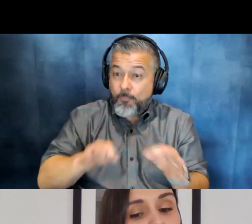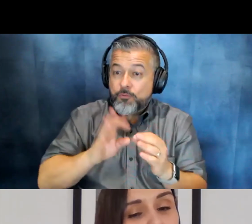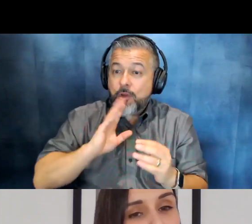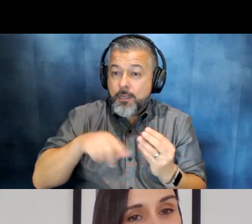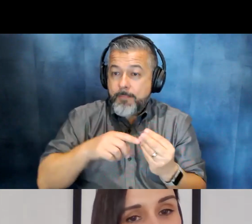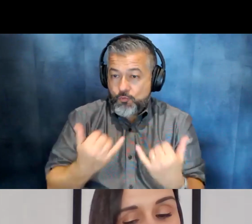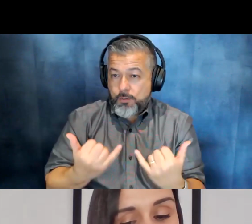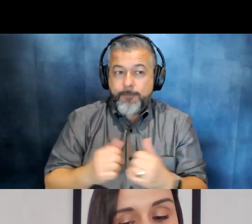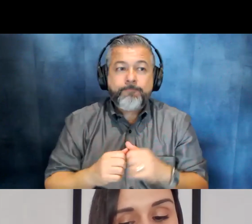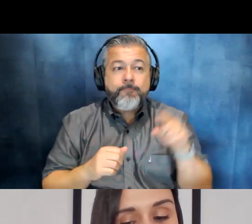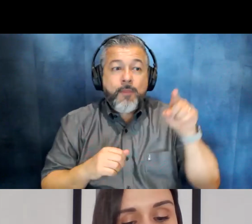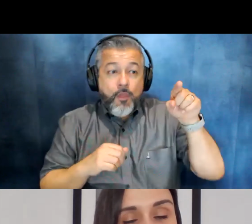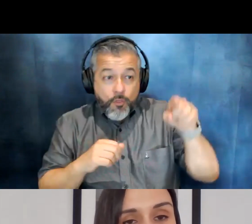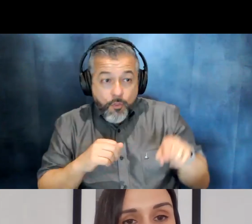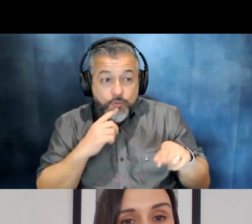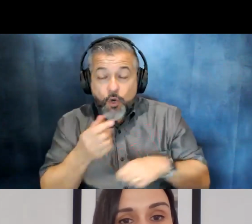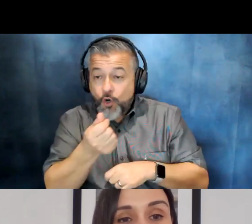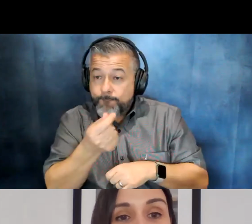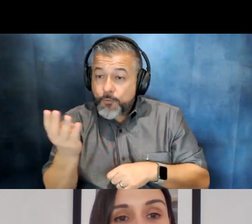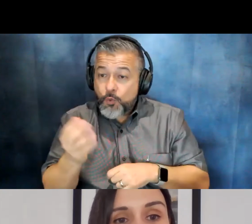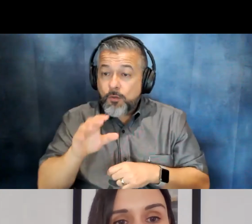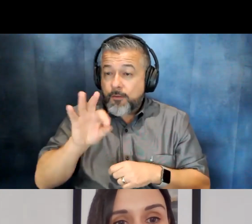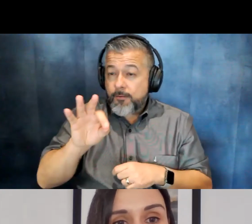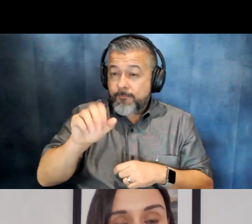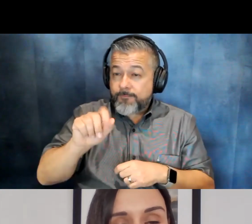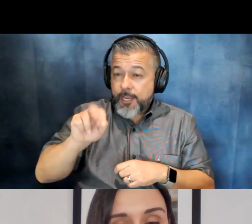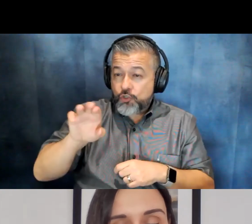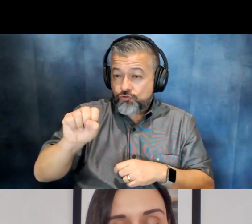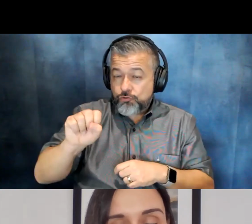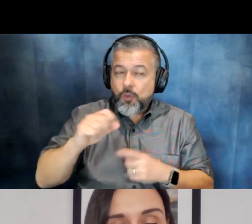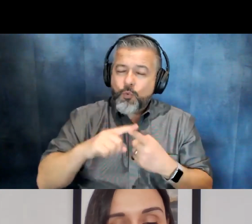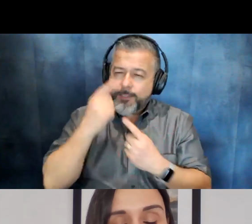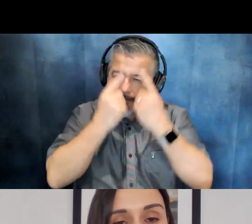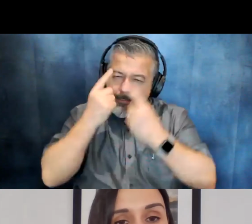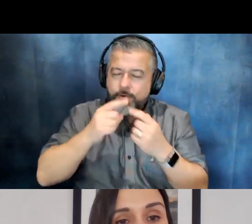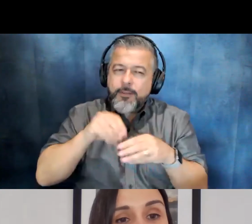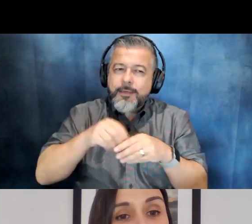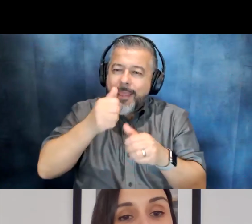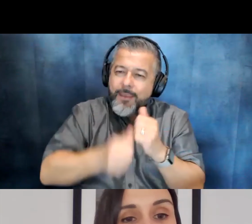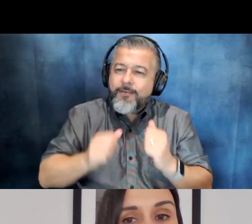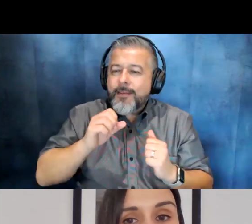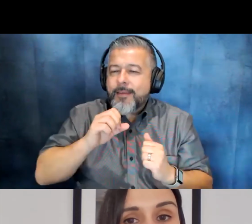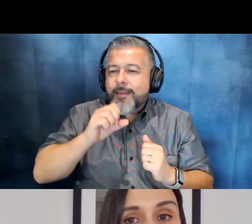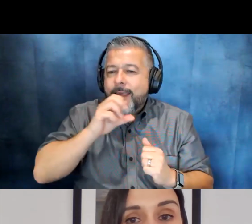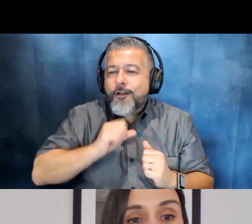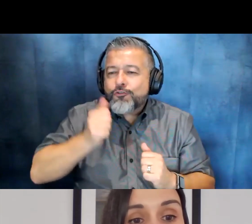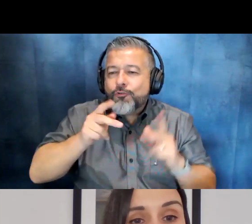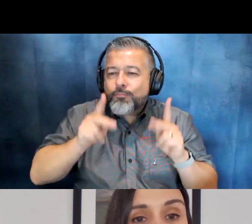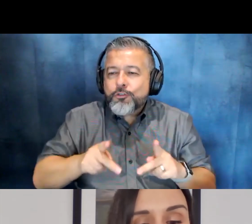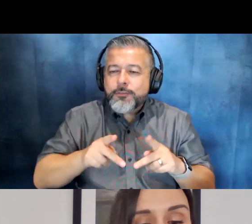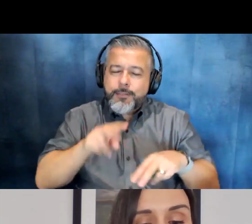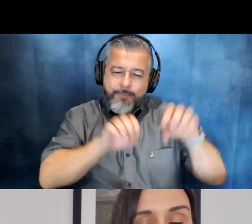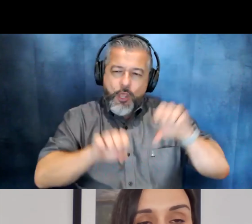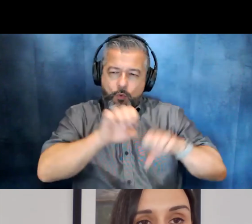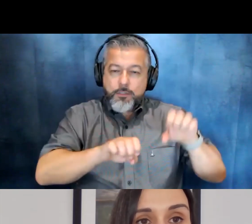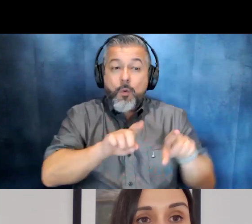So these are just a few of the factors that we assess in every geriatric evaluation, but especially in those who might be